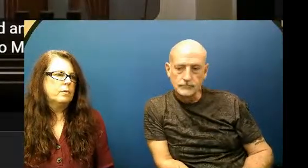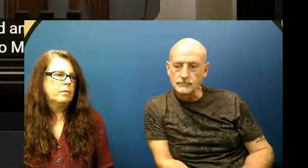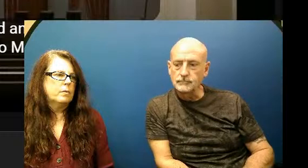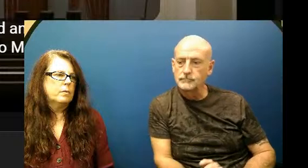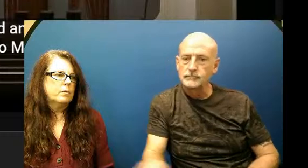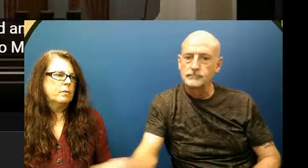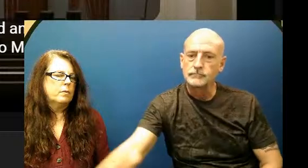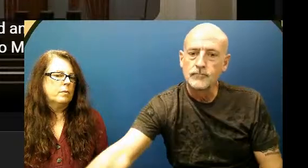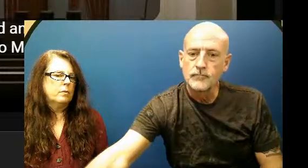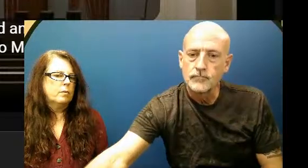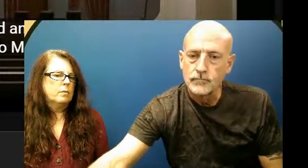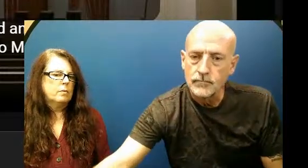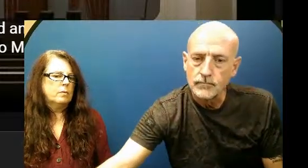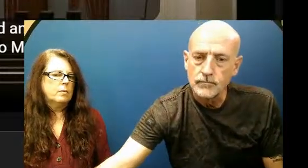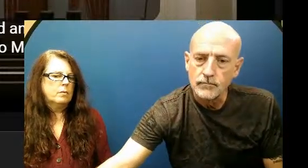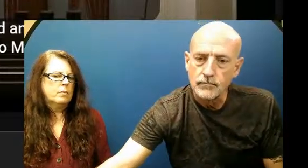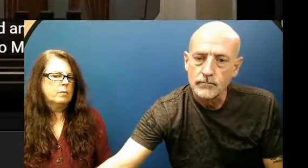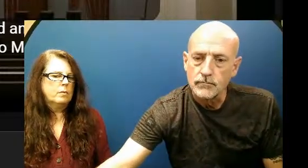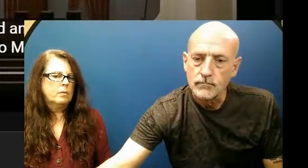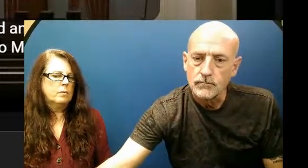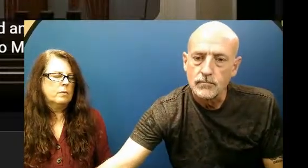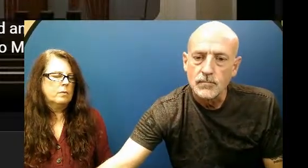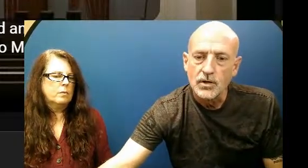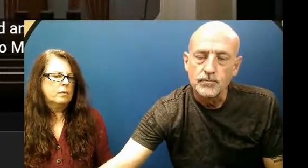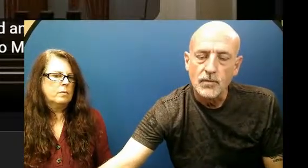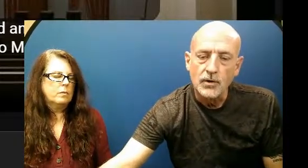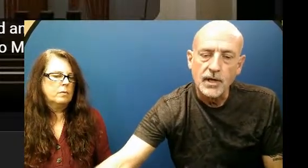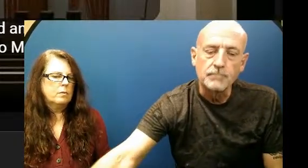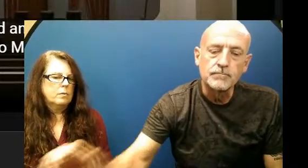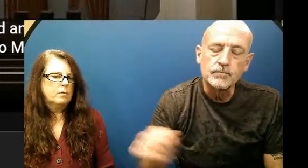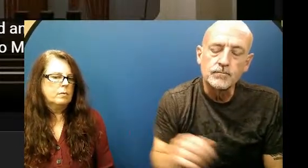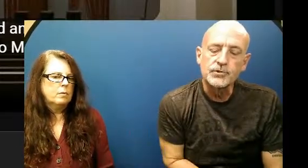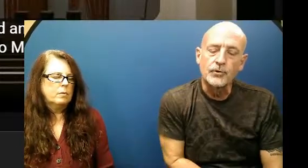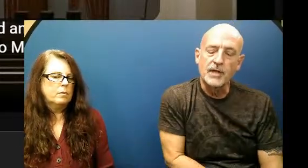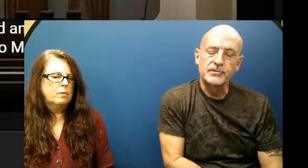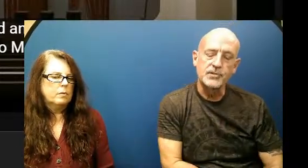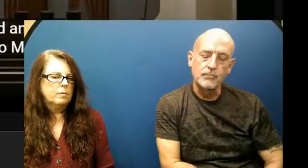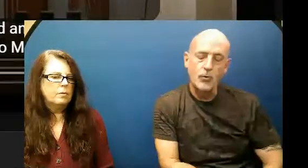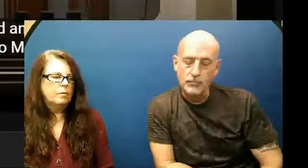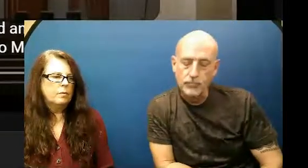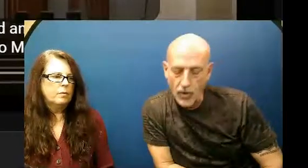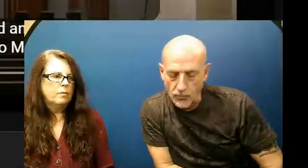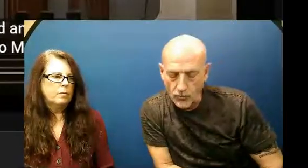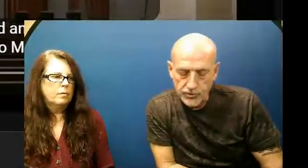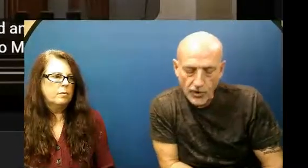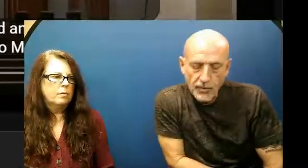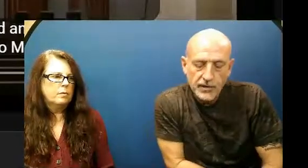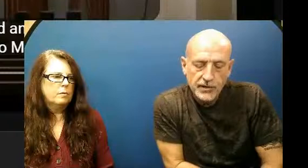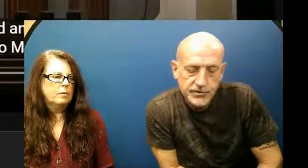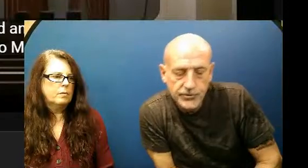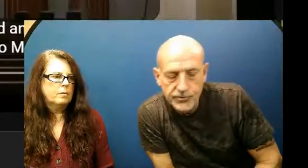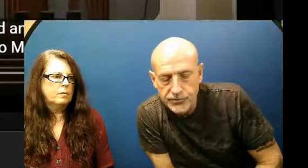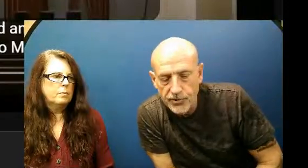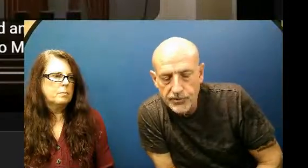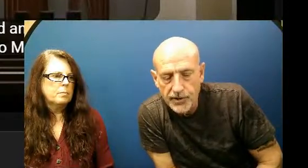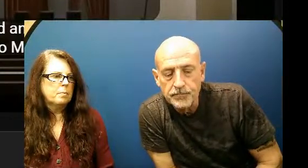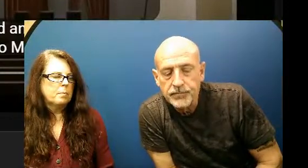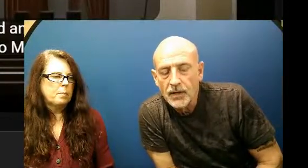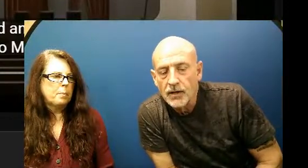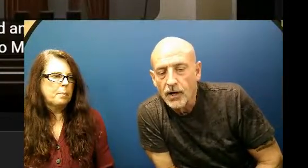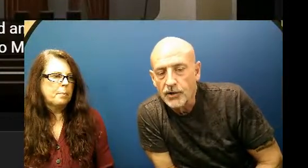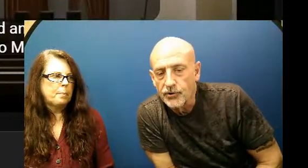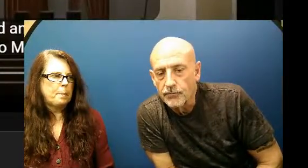of this user data sits on data servers in Virginia. Okay, so that's an important point. When you talk about constitutional